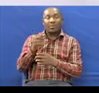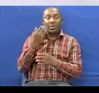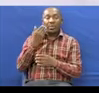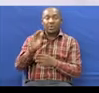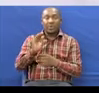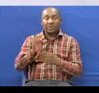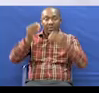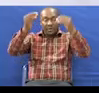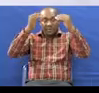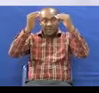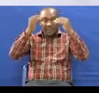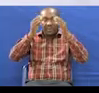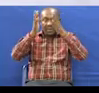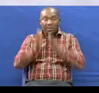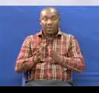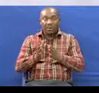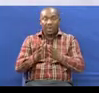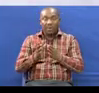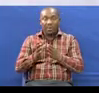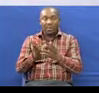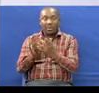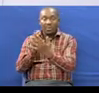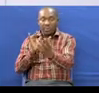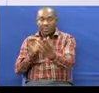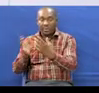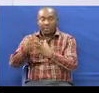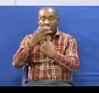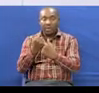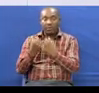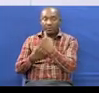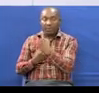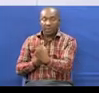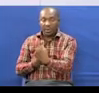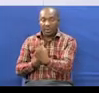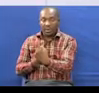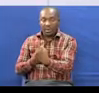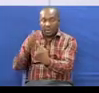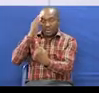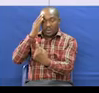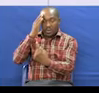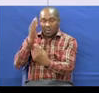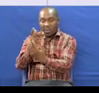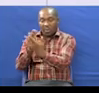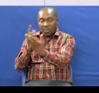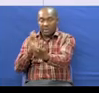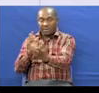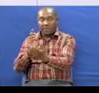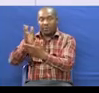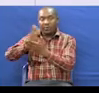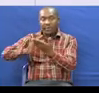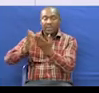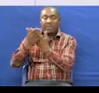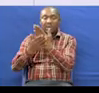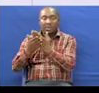So one of the importance of studying human populations is that it can help someone to know the population